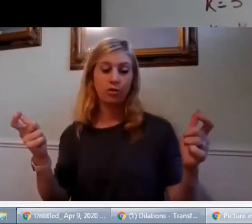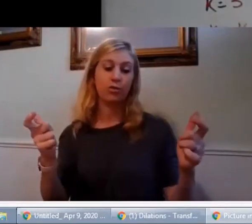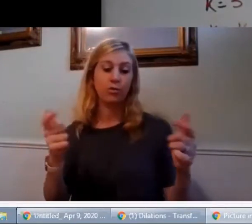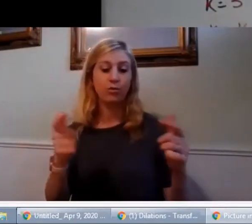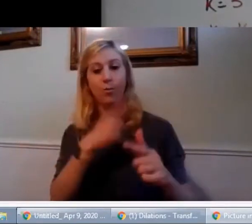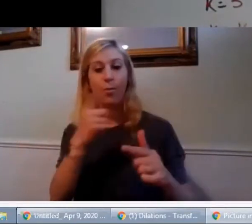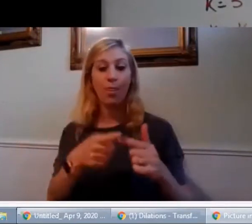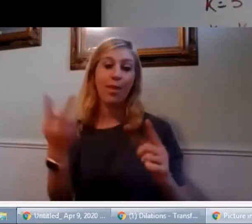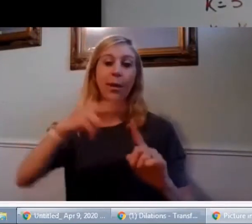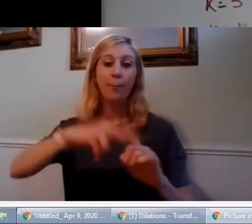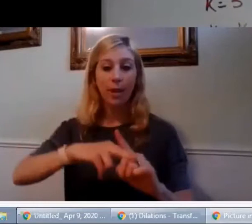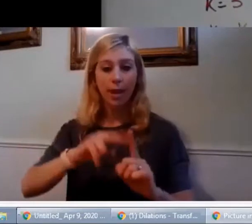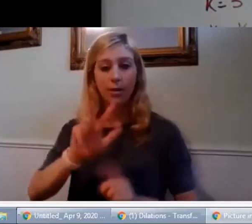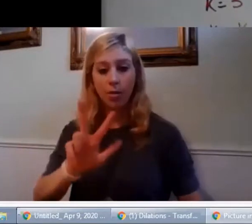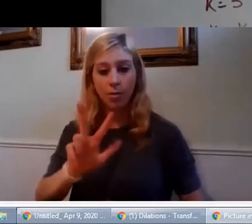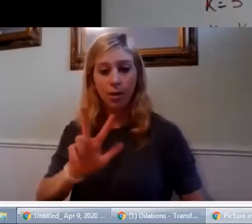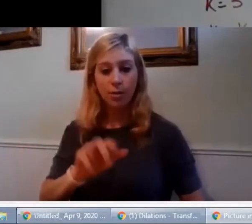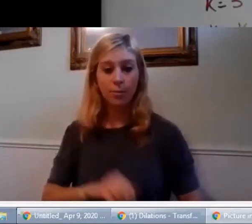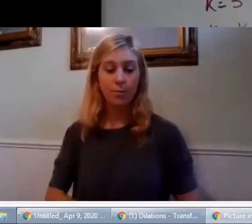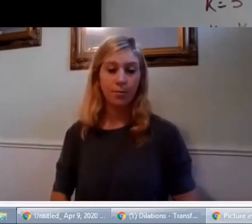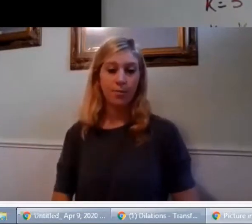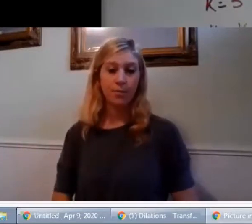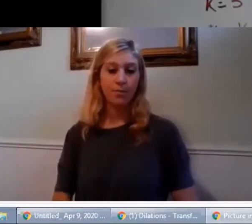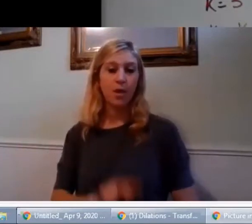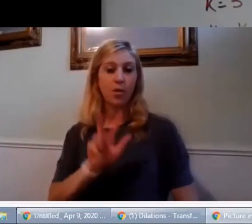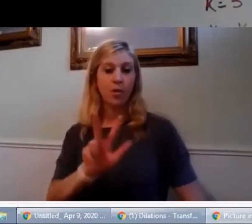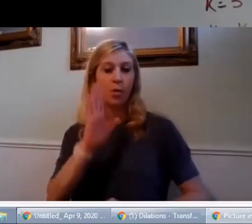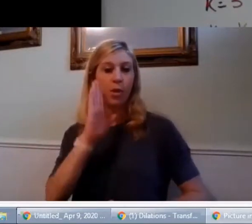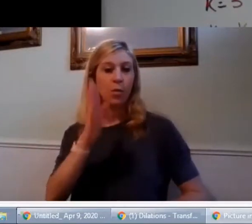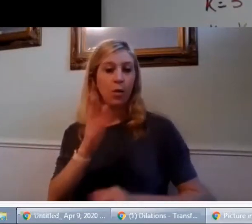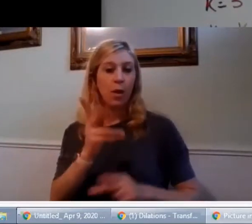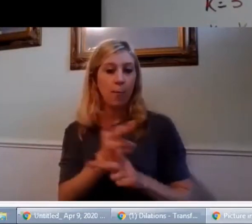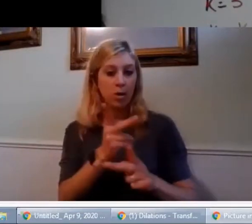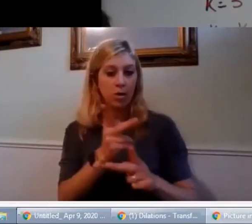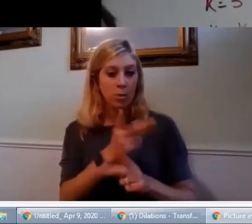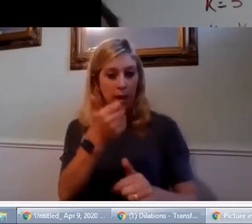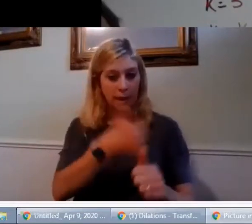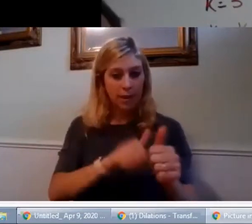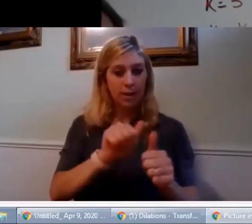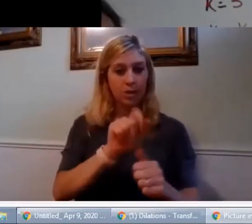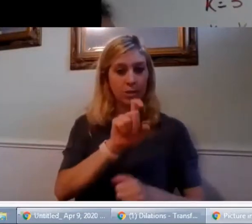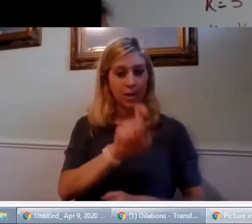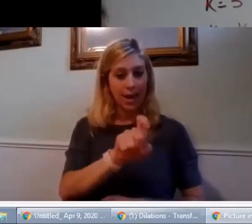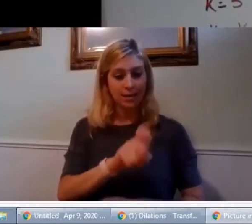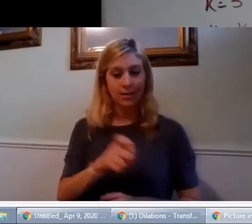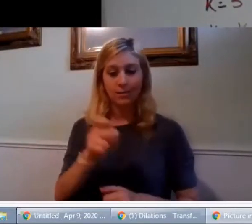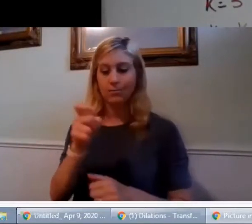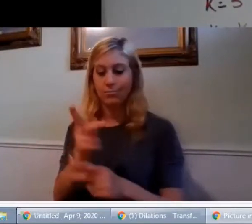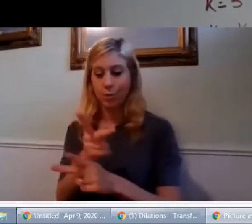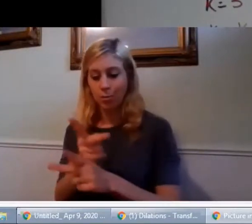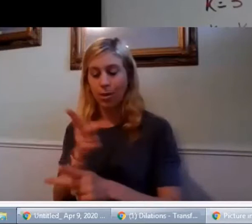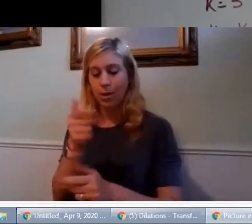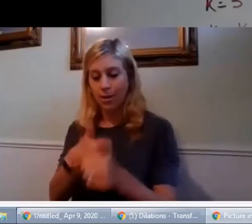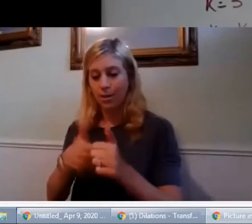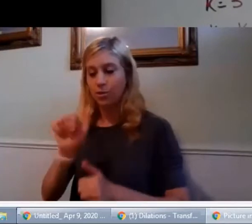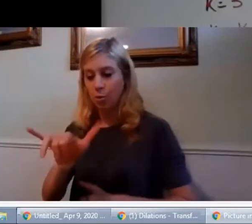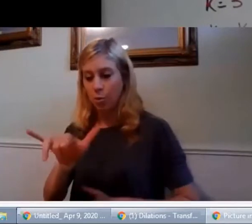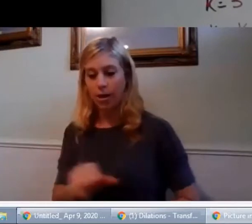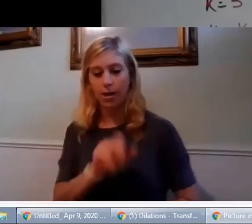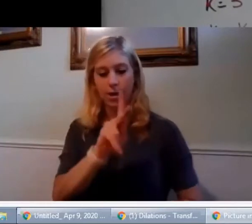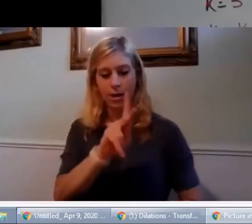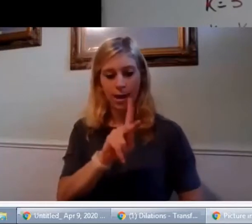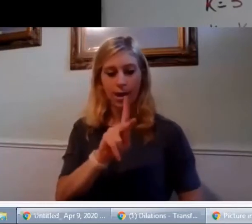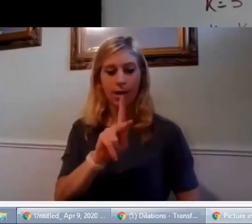the x's by and each of the y by. That's why everyone uses. So this is k times x and k times y. So when I write this in, this is going to